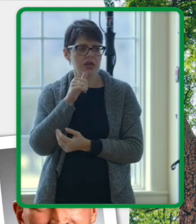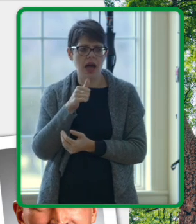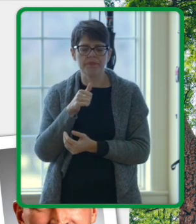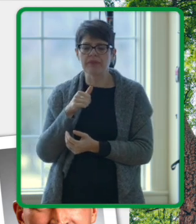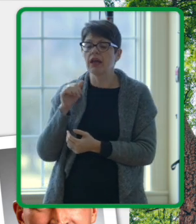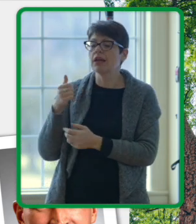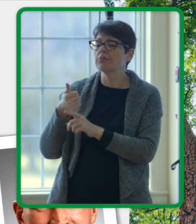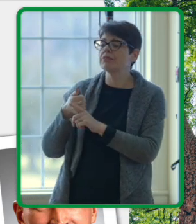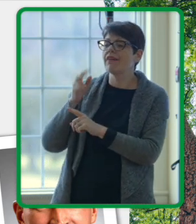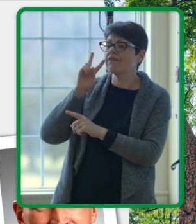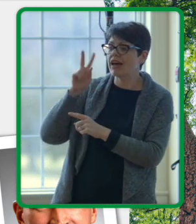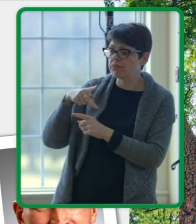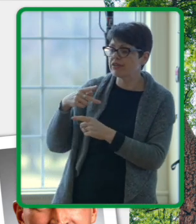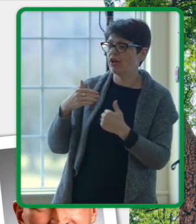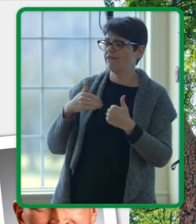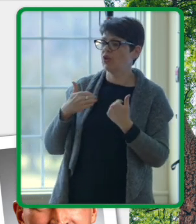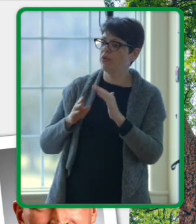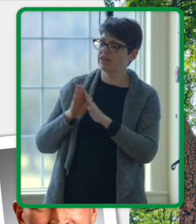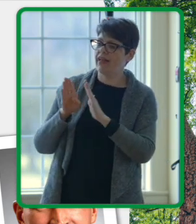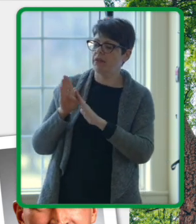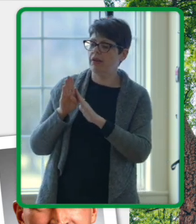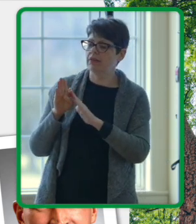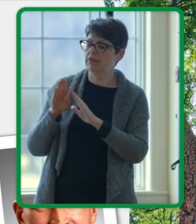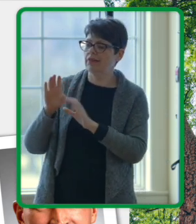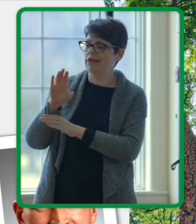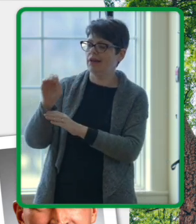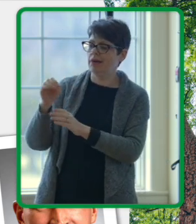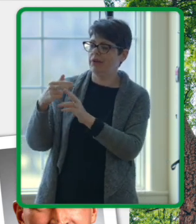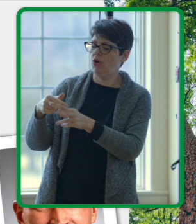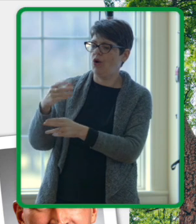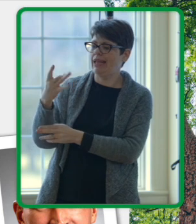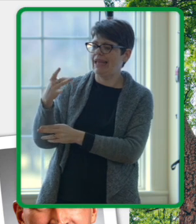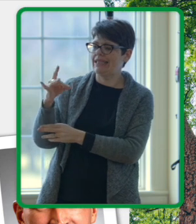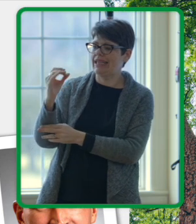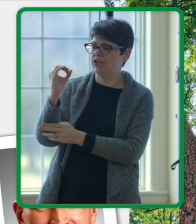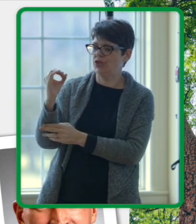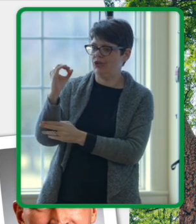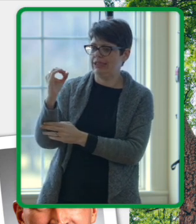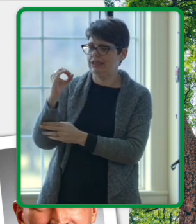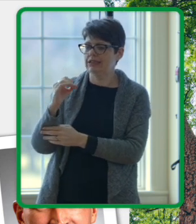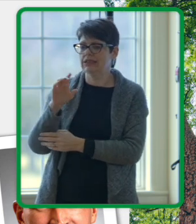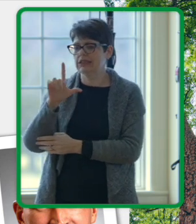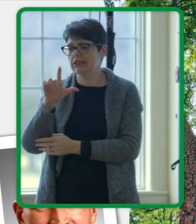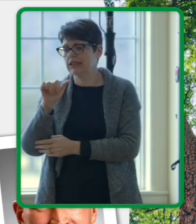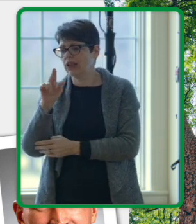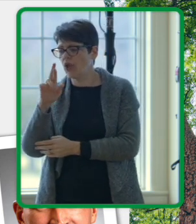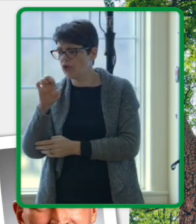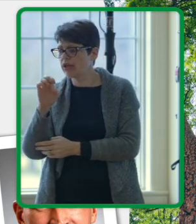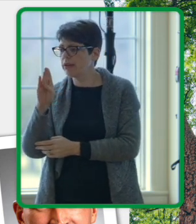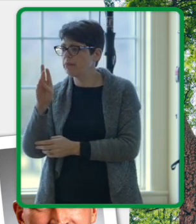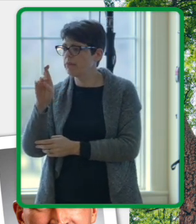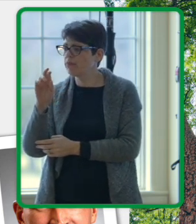Brian is the Vice President of Youth Development at 18 Degrees. Lori Broderick Bean